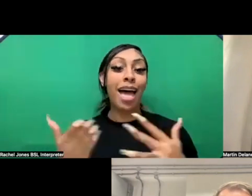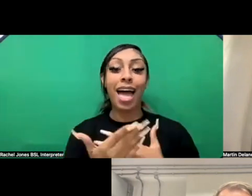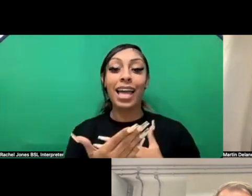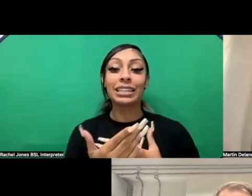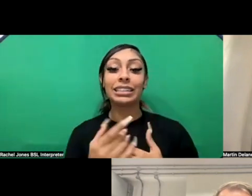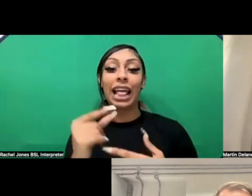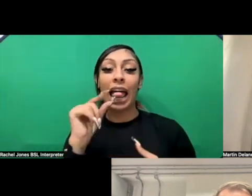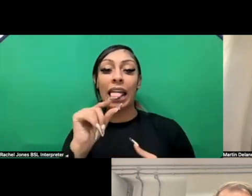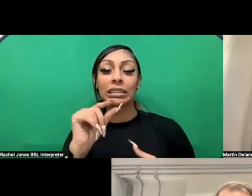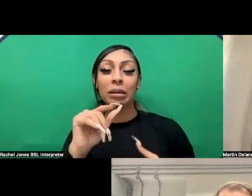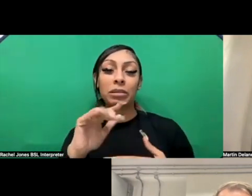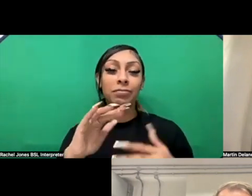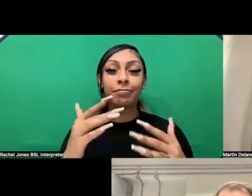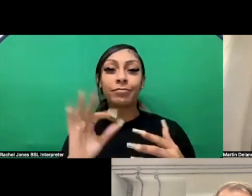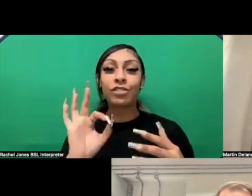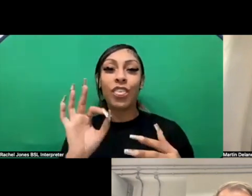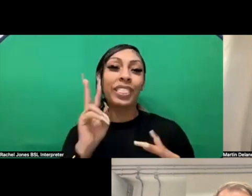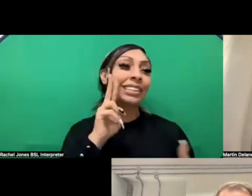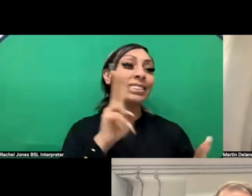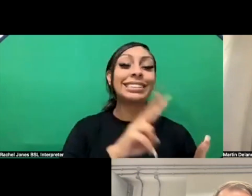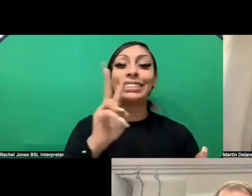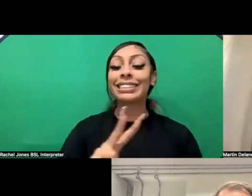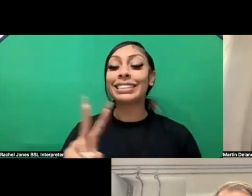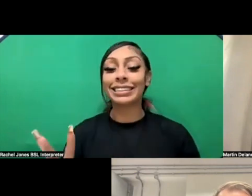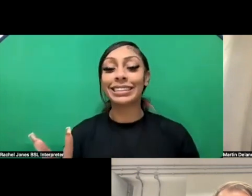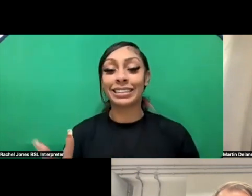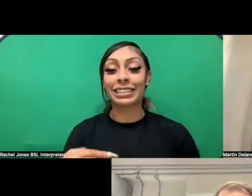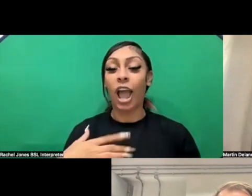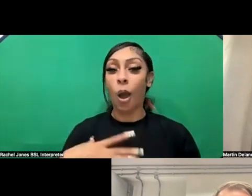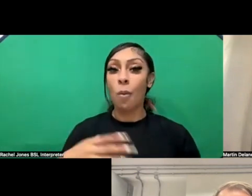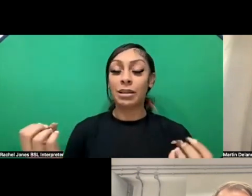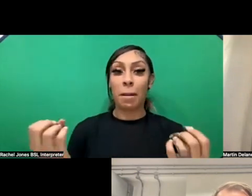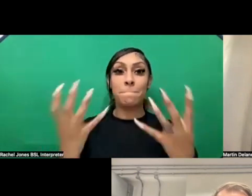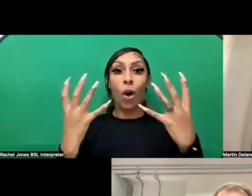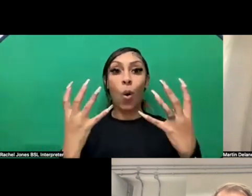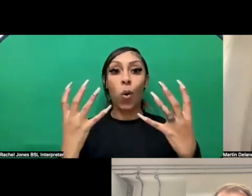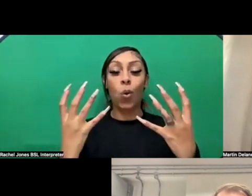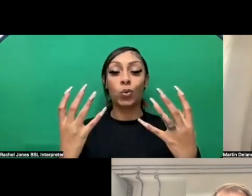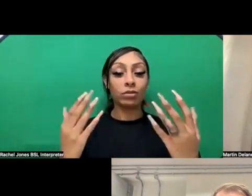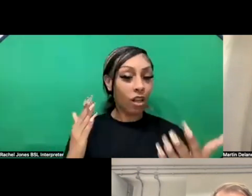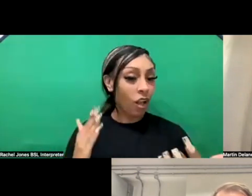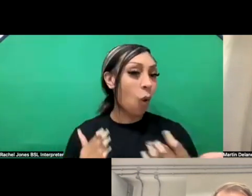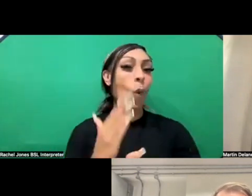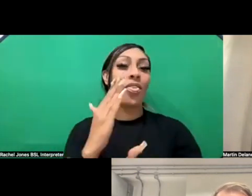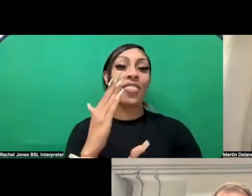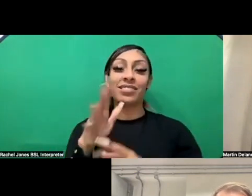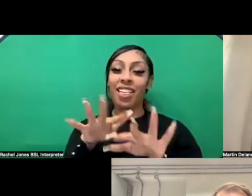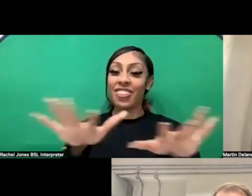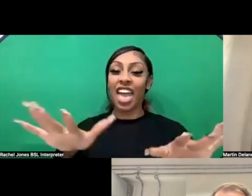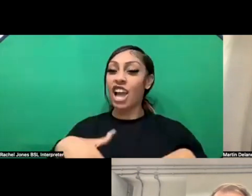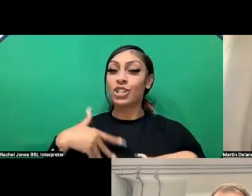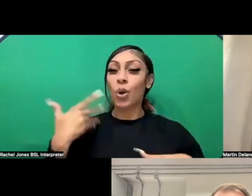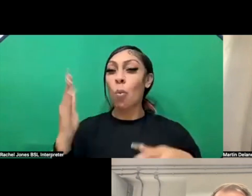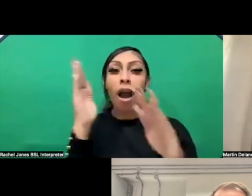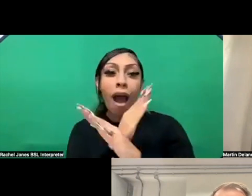the bonnet. And I want to be bold and authentic and out there, and not hide